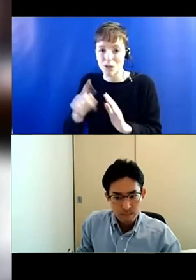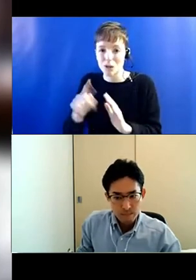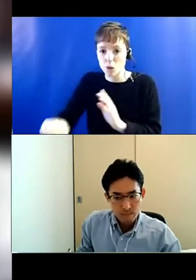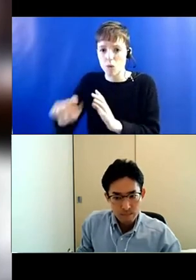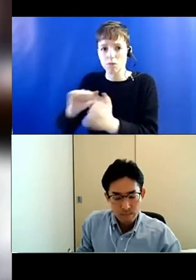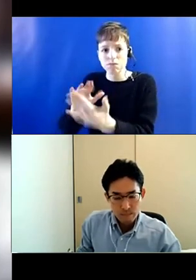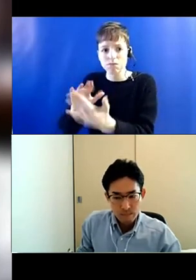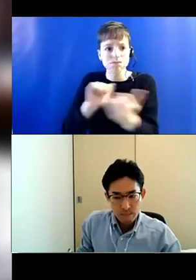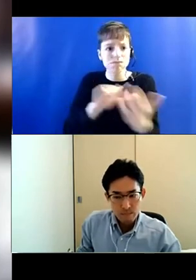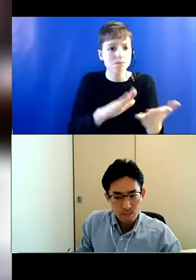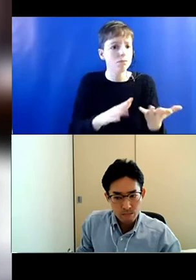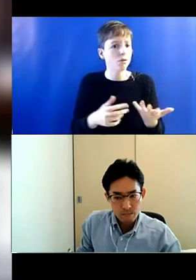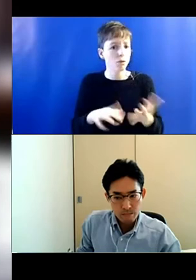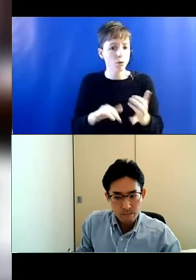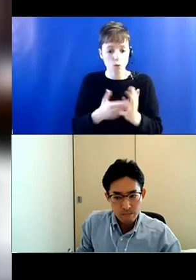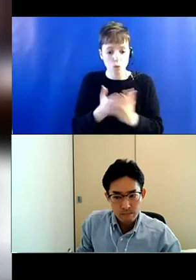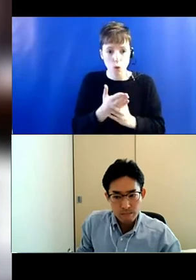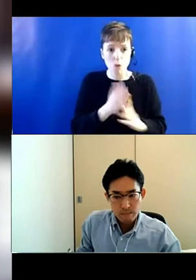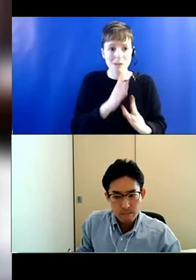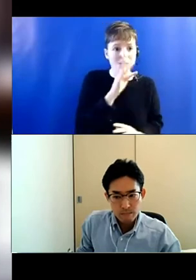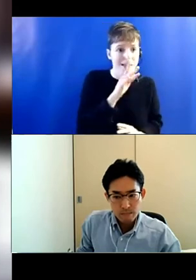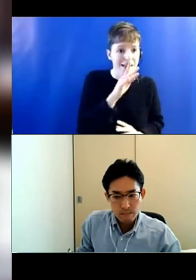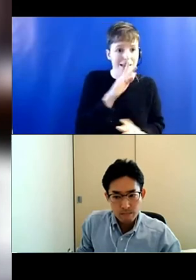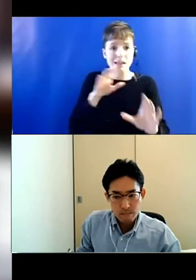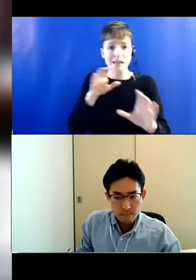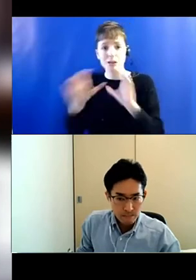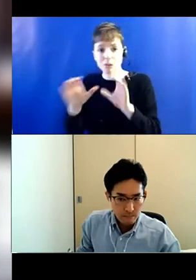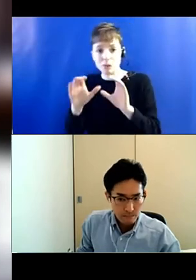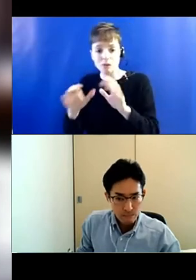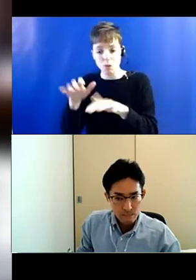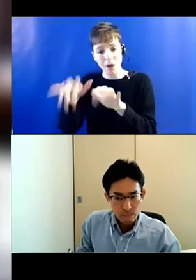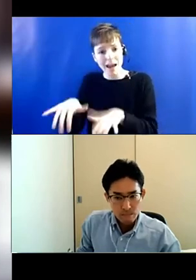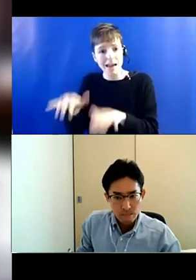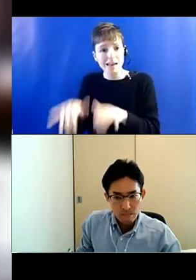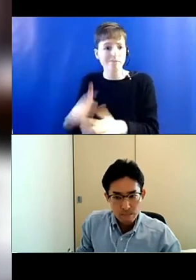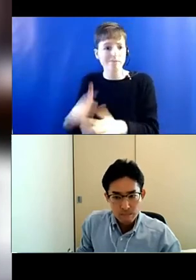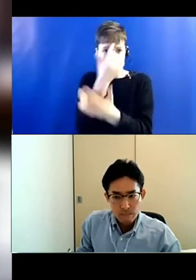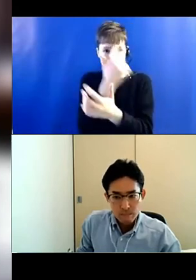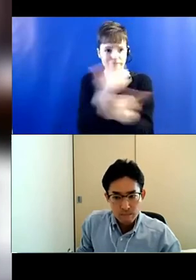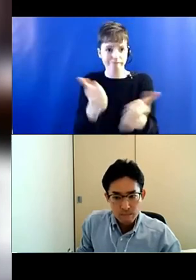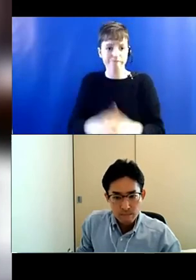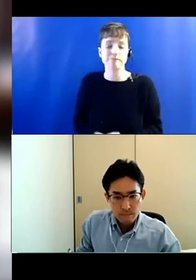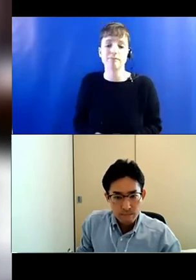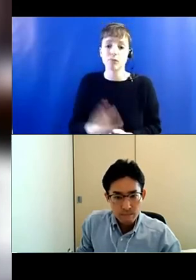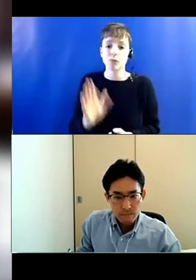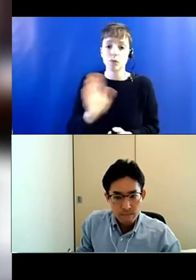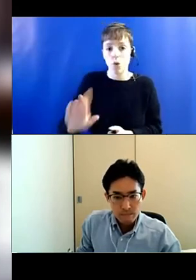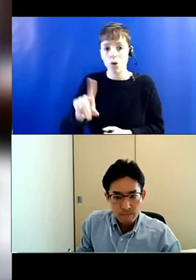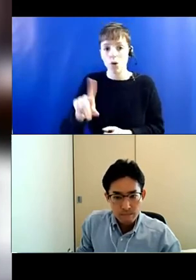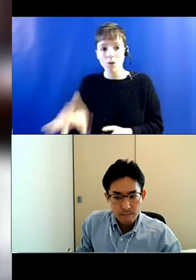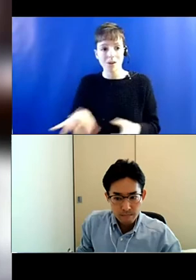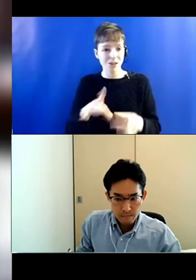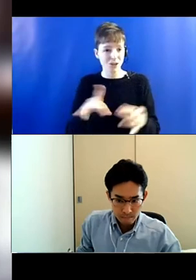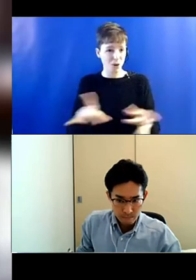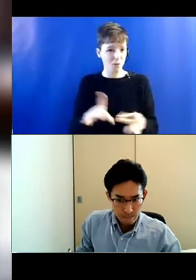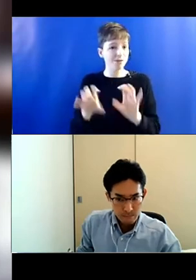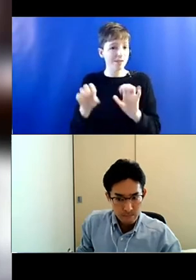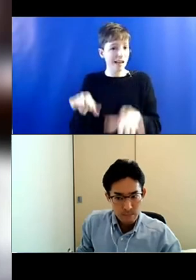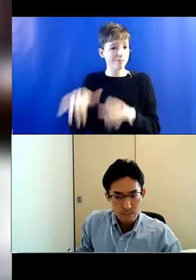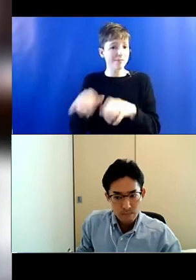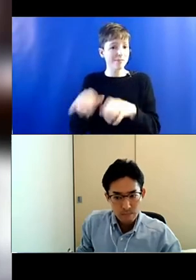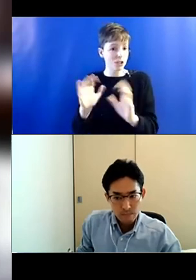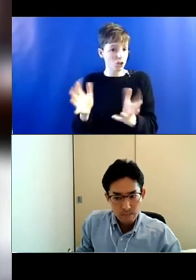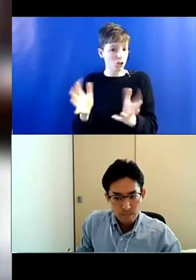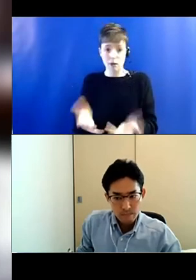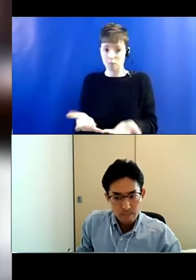speaking and writing, is welcome. Please feel free to post your questions and comments in the chat throughout the